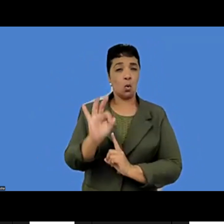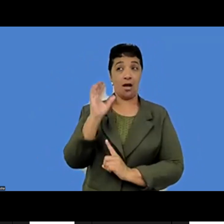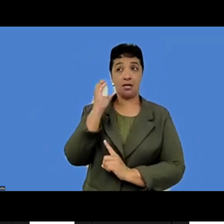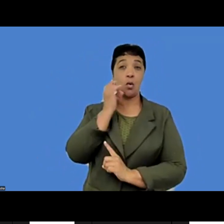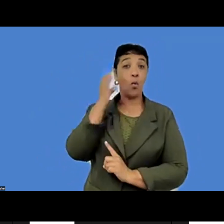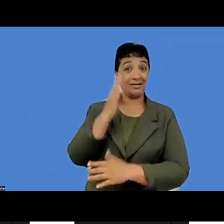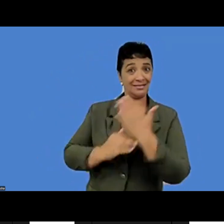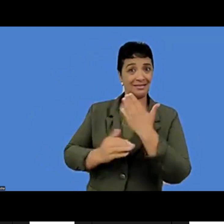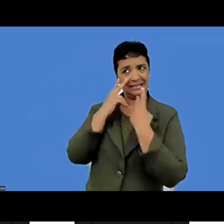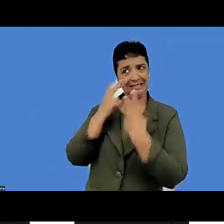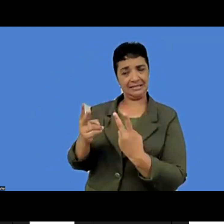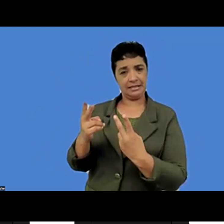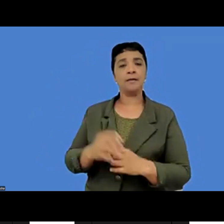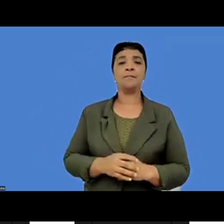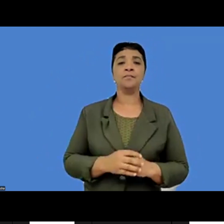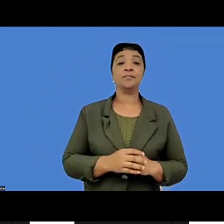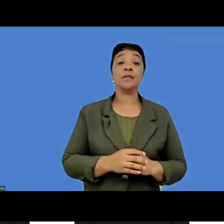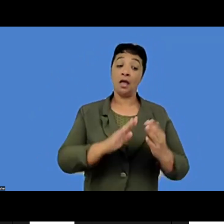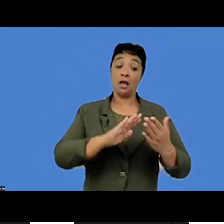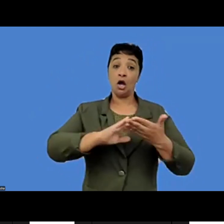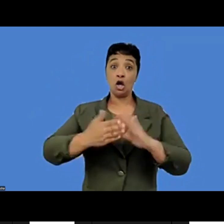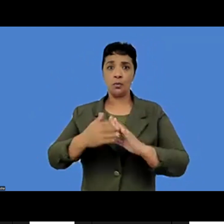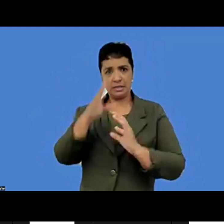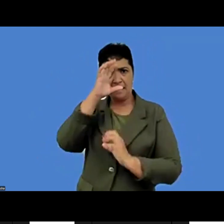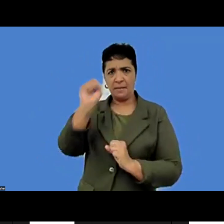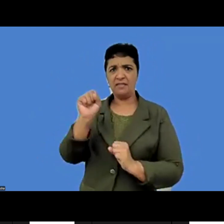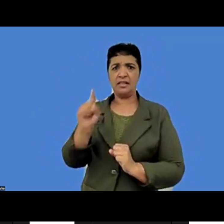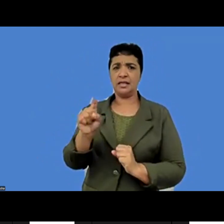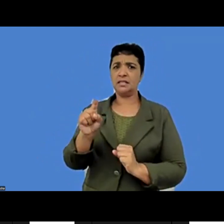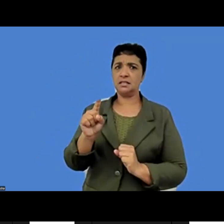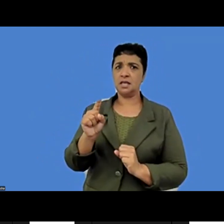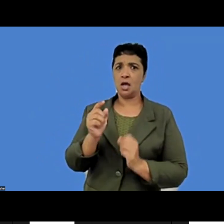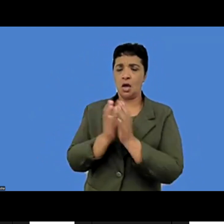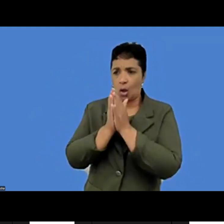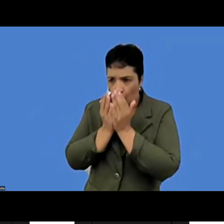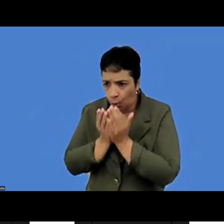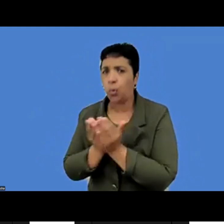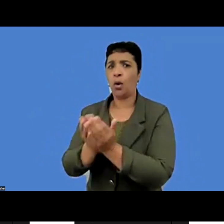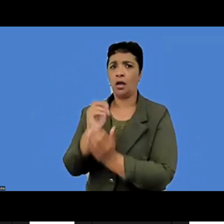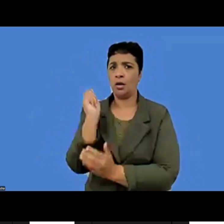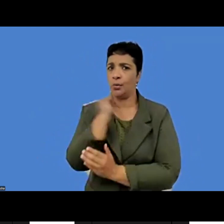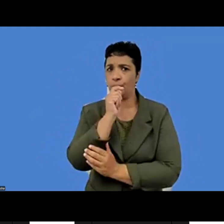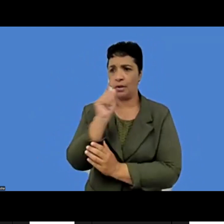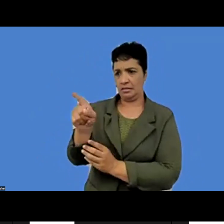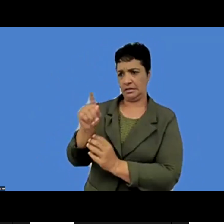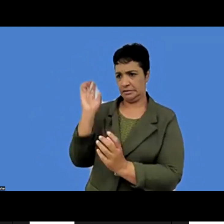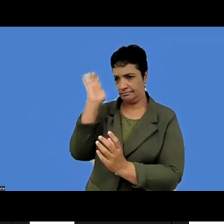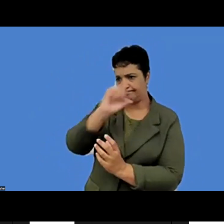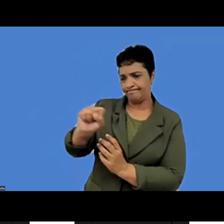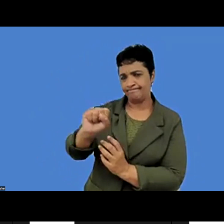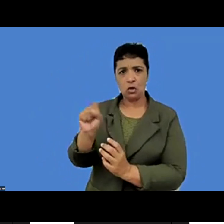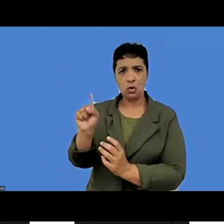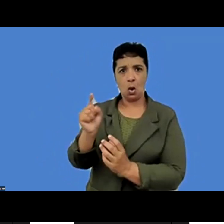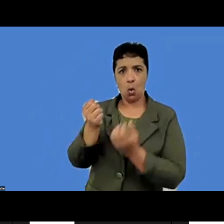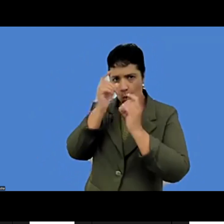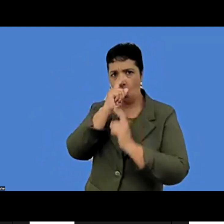communities that link us to witchcraft practices, that maybe if someone gets our body parts and does, you know, witchcraft rituals, they